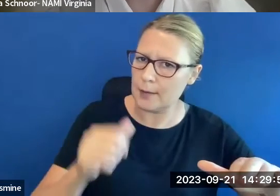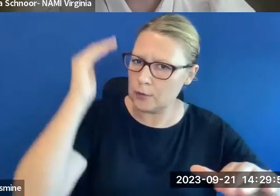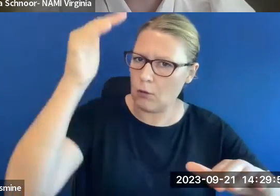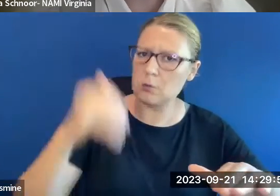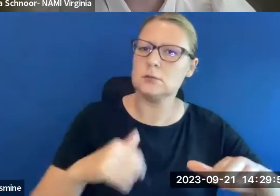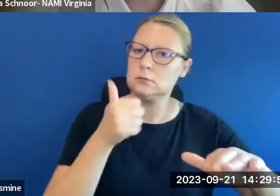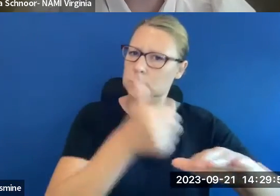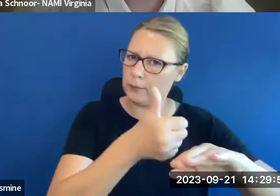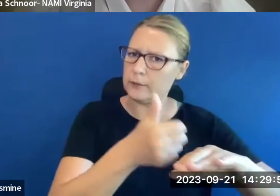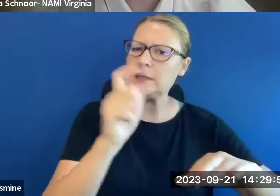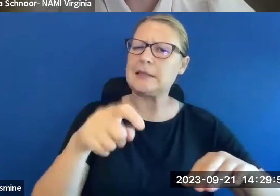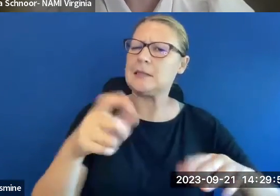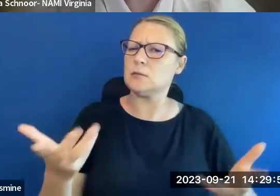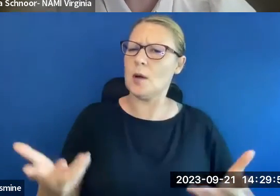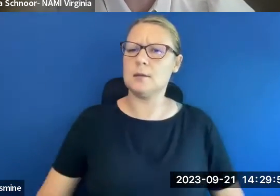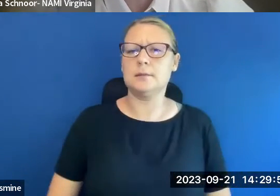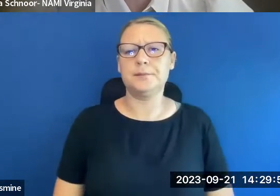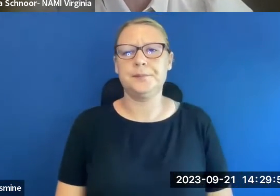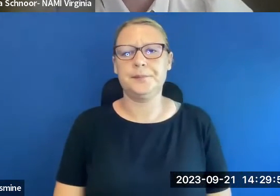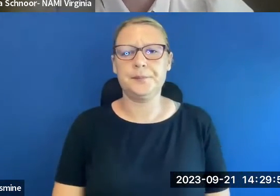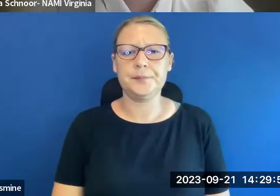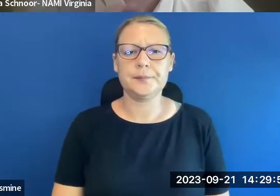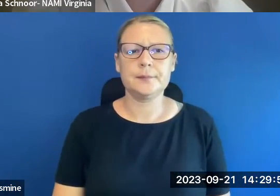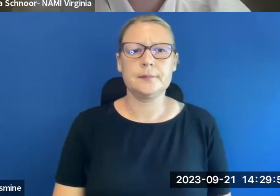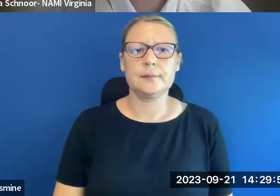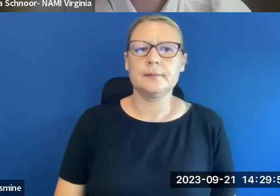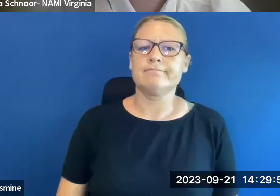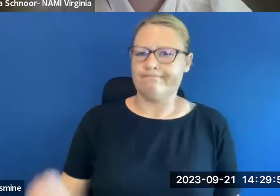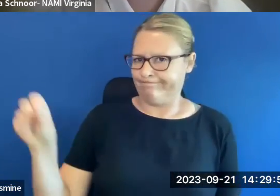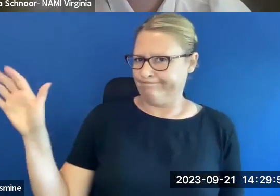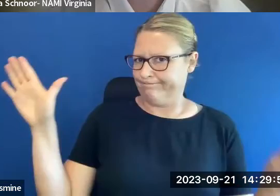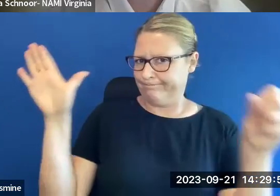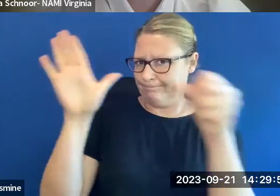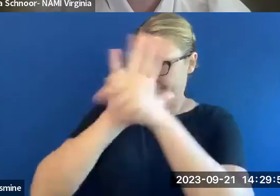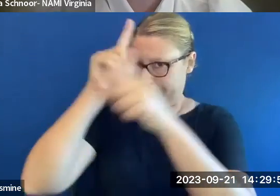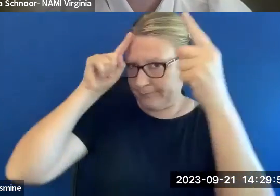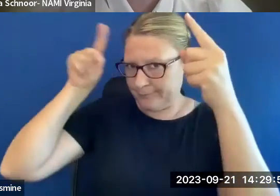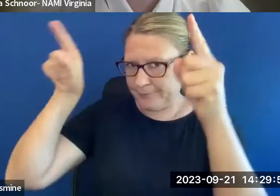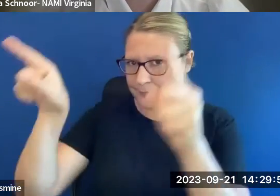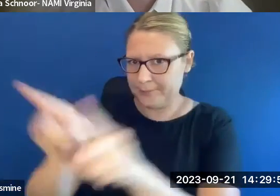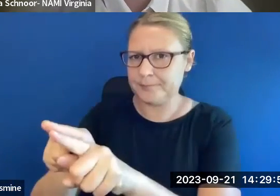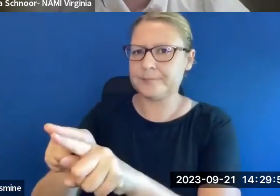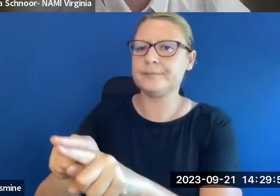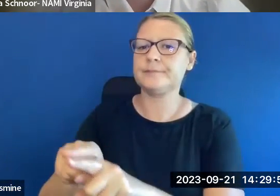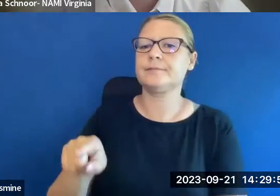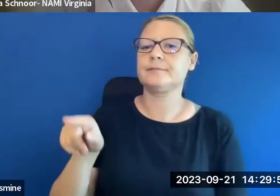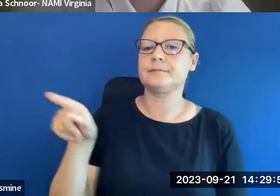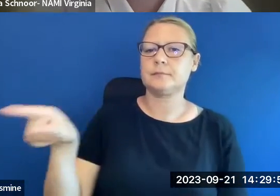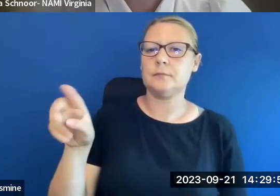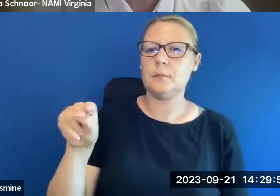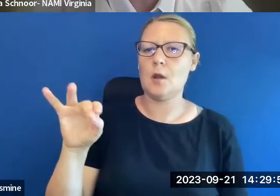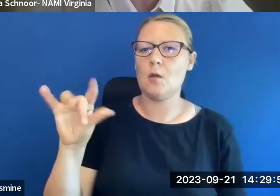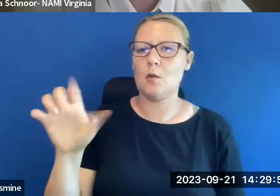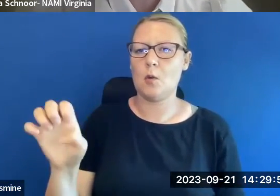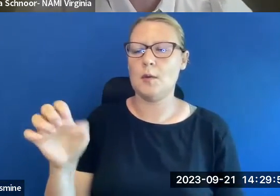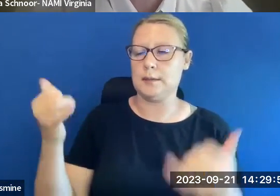child needs. I completely agree with you, Nicole. And I think that we at this point do really